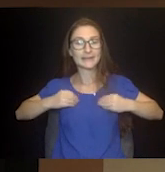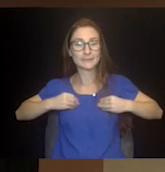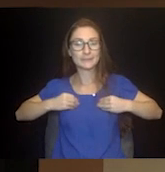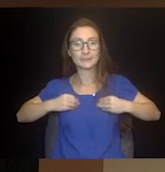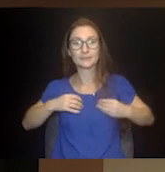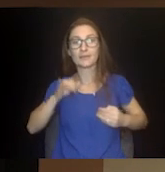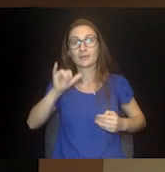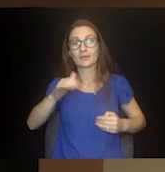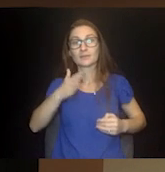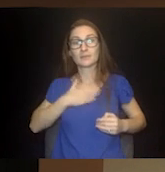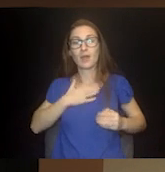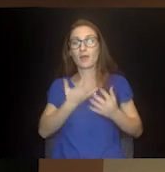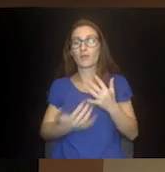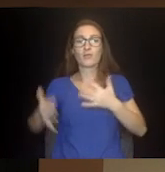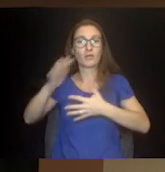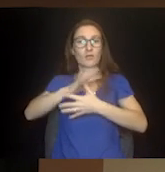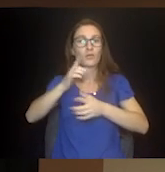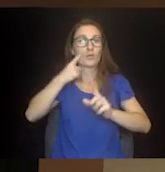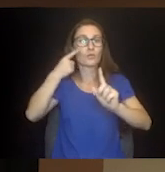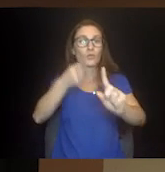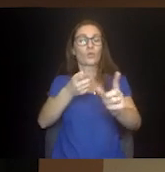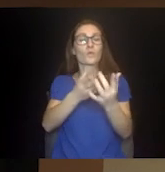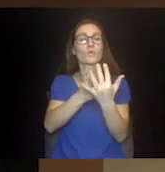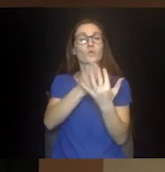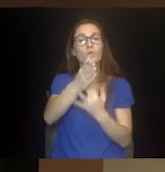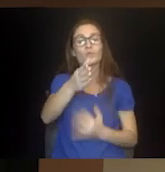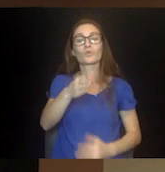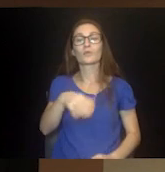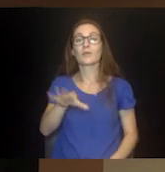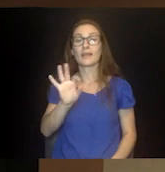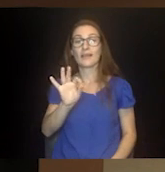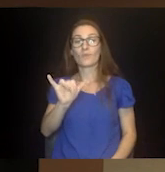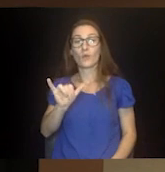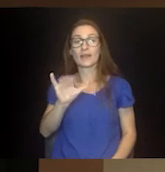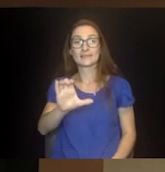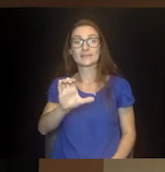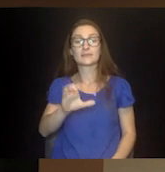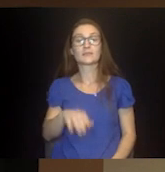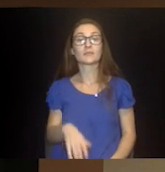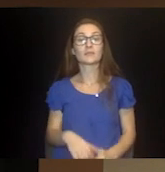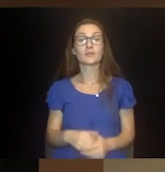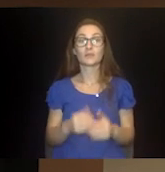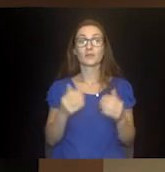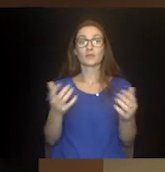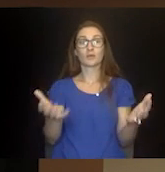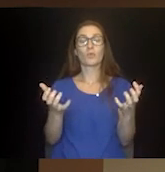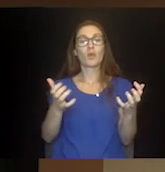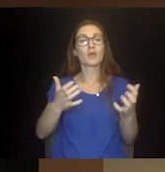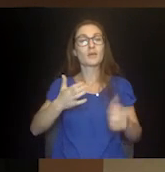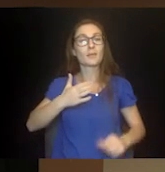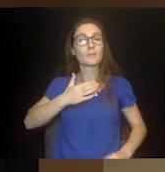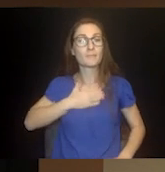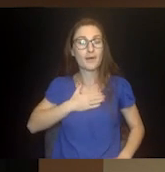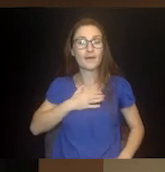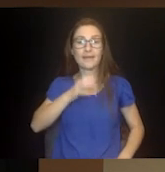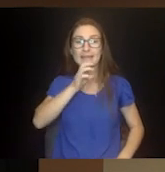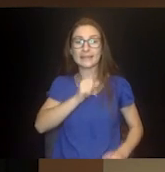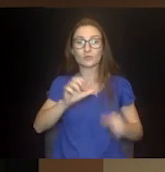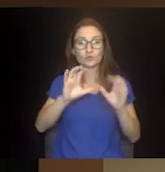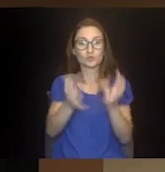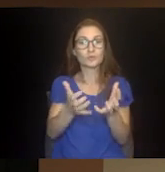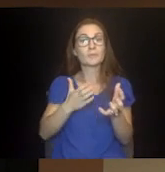more accepting. So that is my ultimate goal through the FYC. That is what I want to do. I want to make